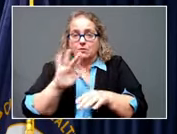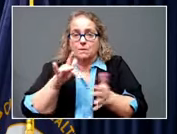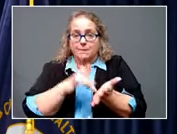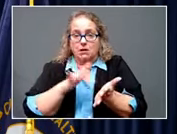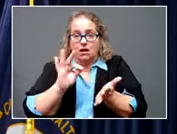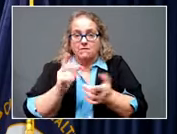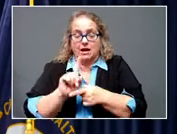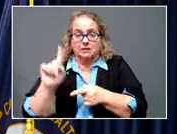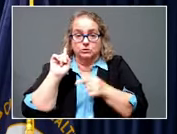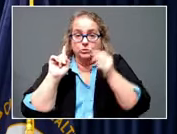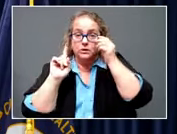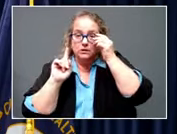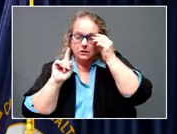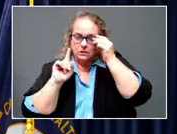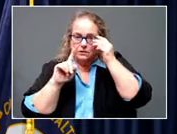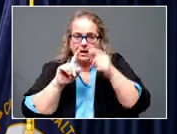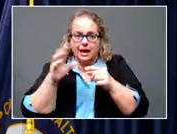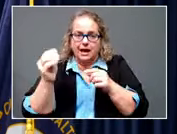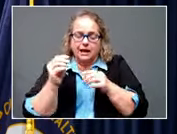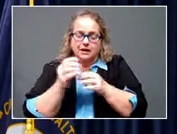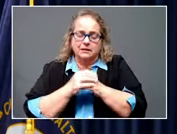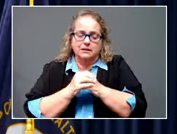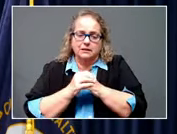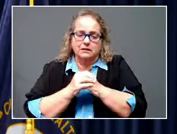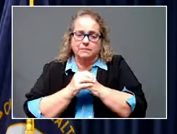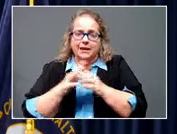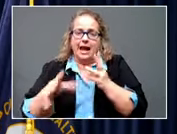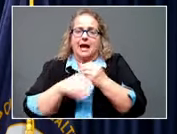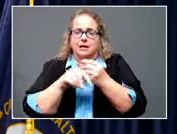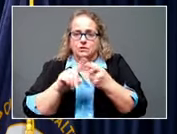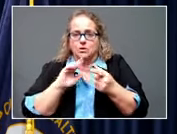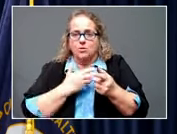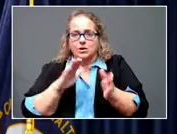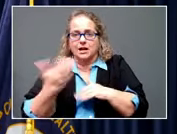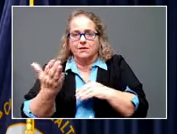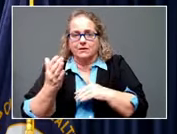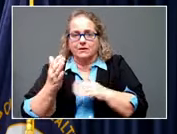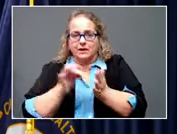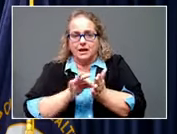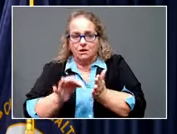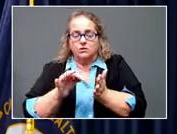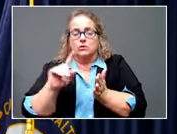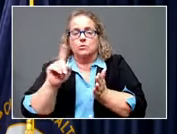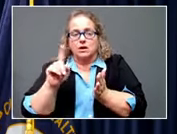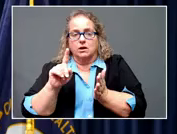but added in our death count, where our fatalities now stand at 77.